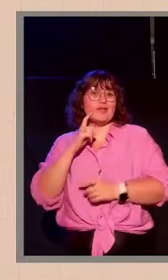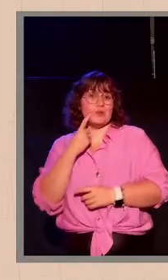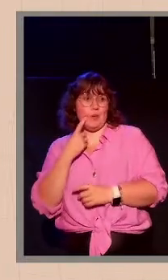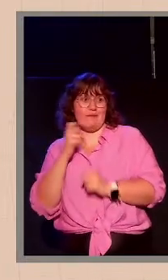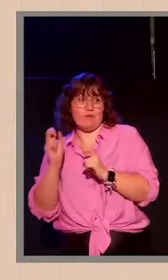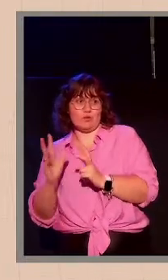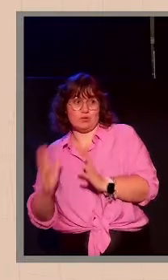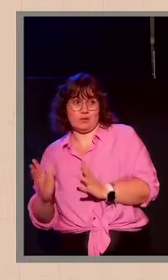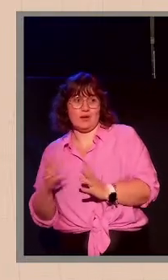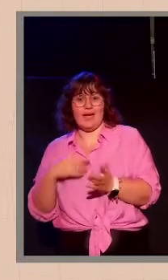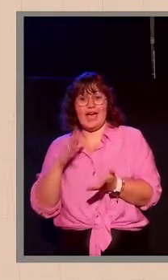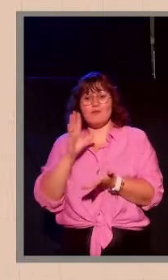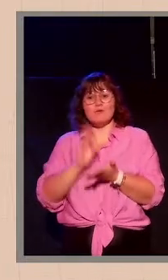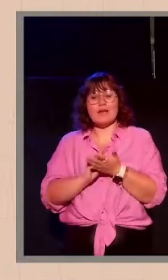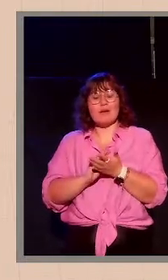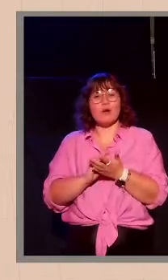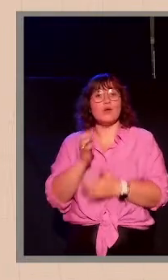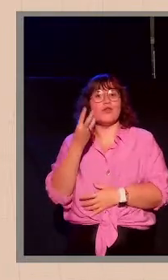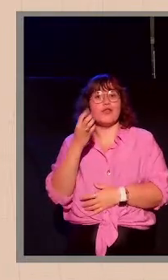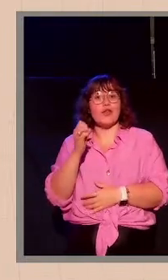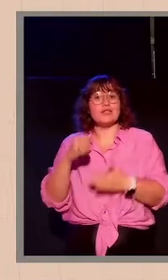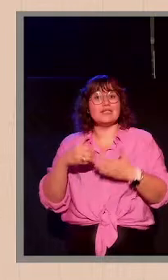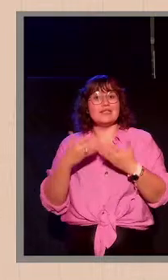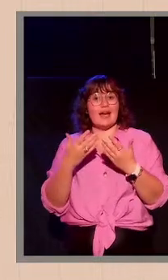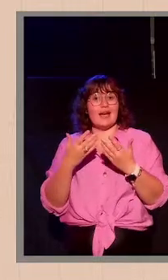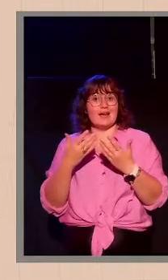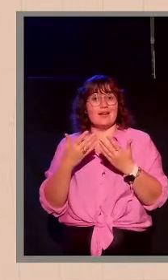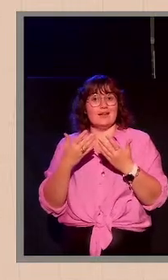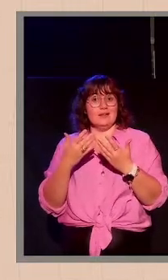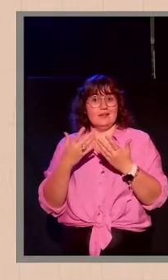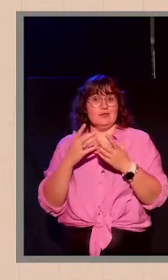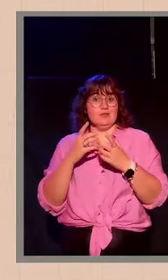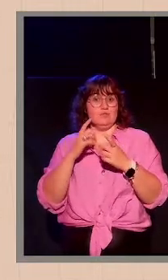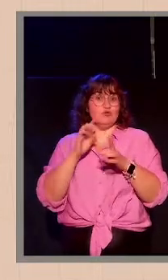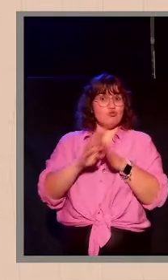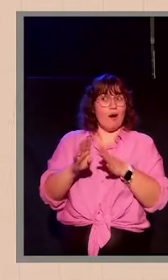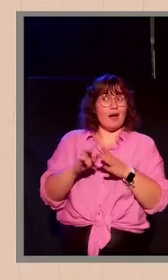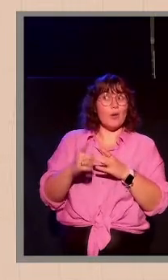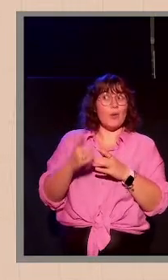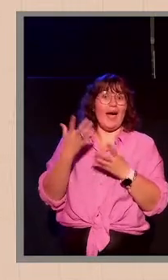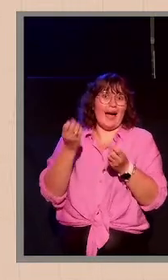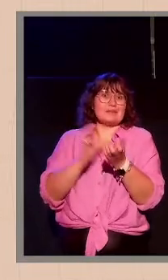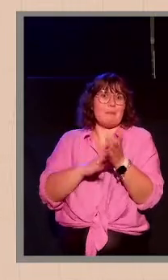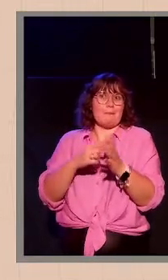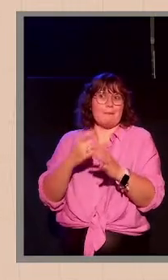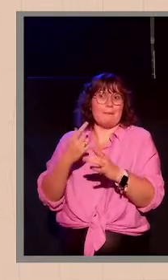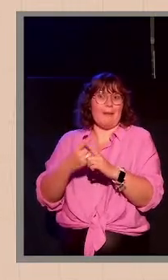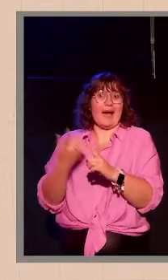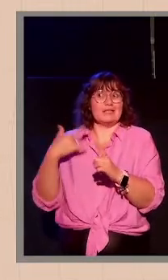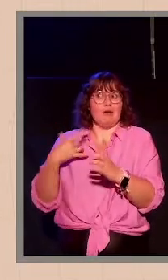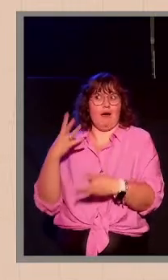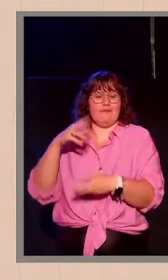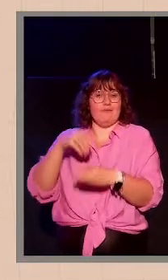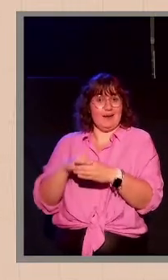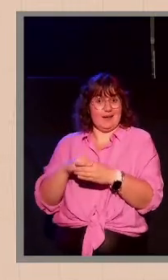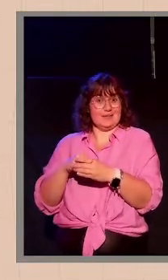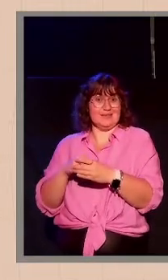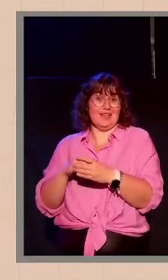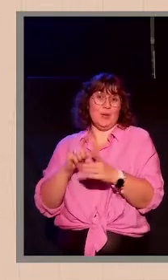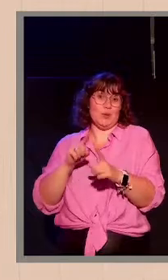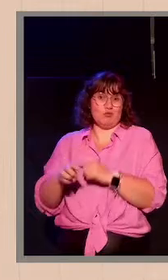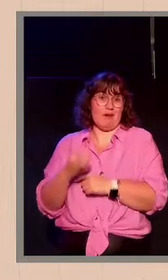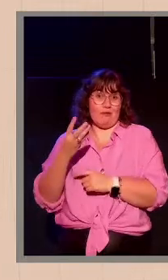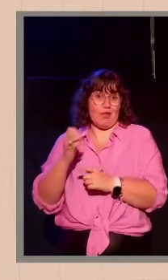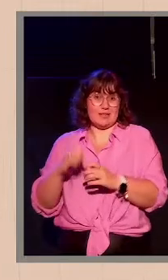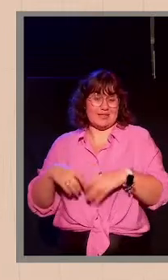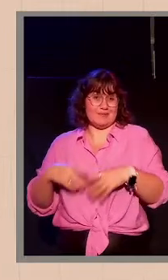the trial, the 30-day trial, that has Max for Live built into it, and you can try it out. Everything else is freely downloadable.